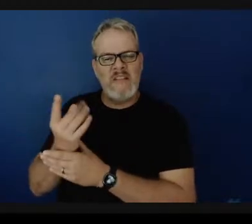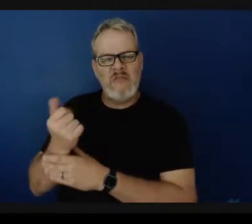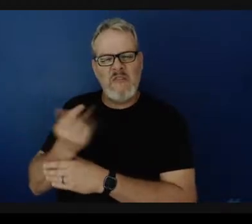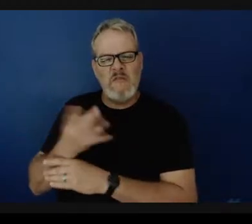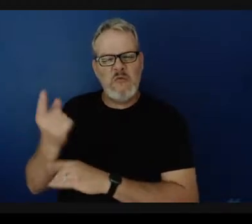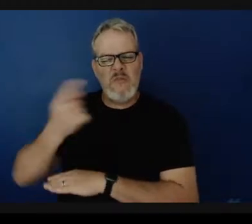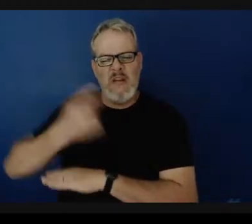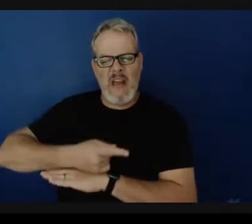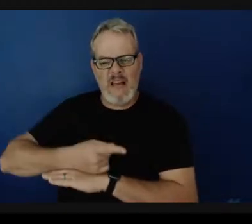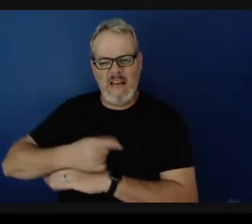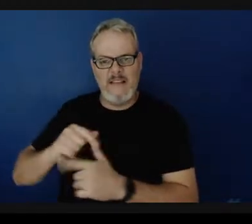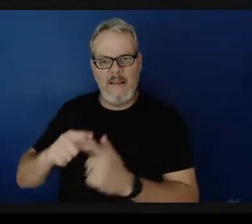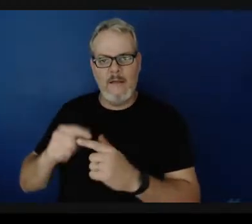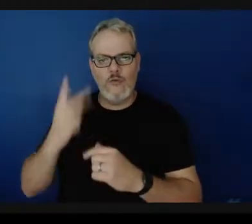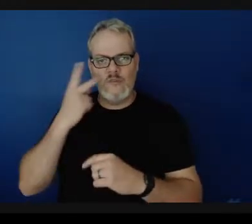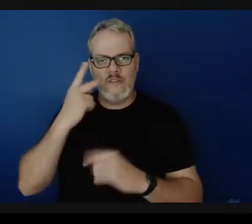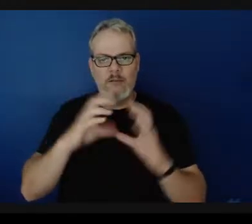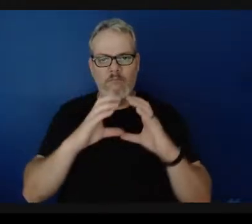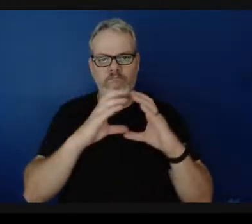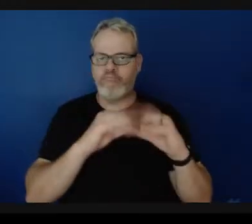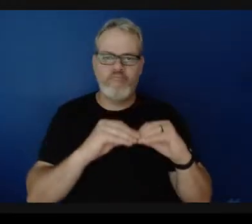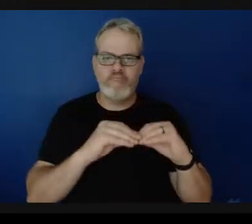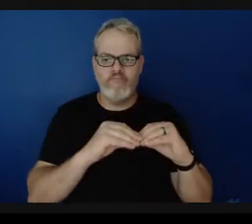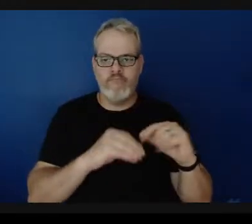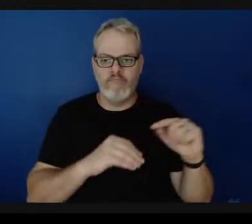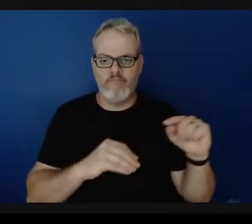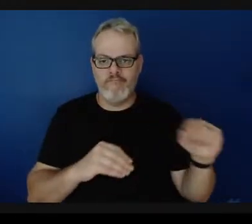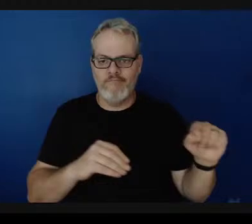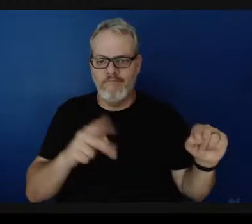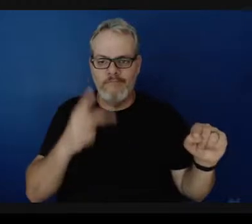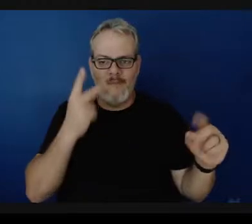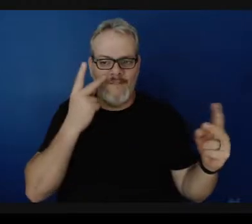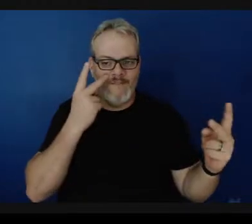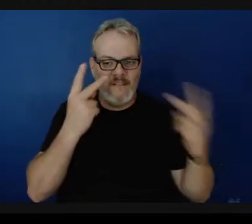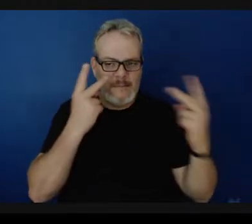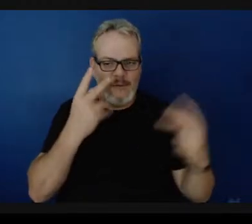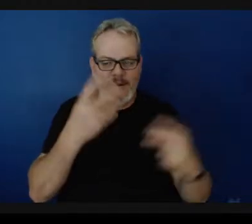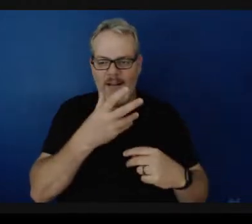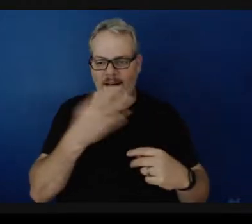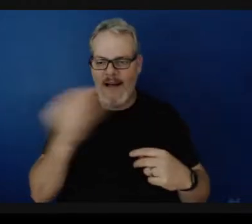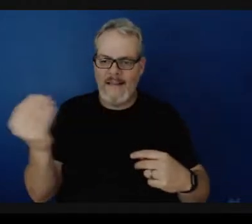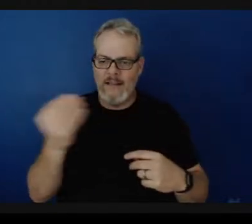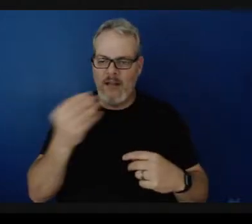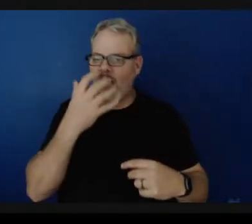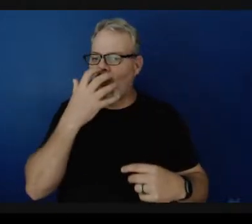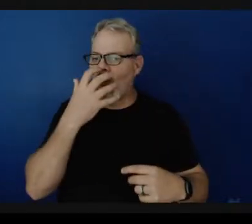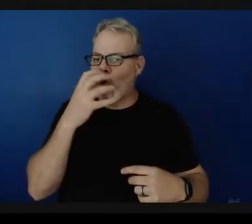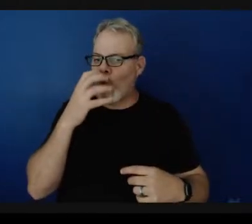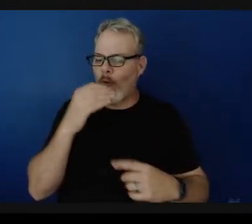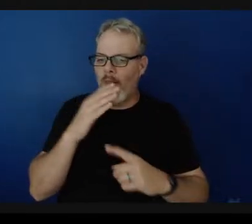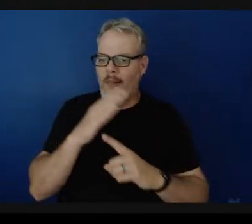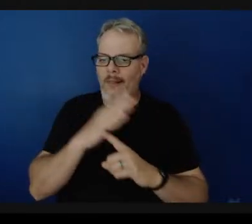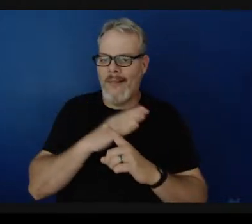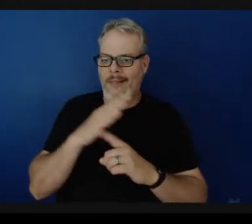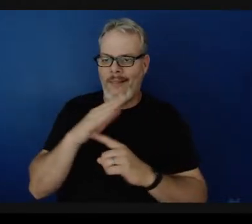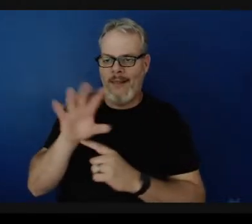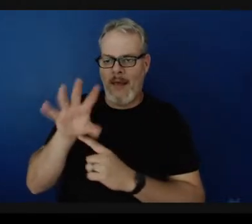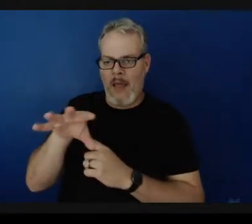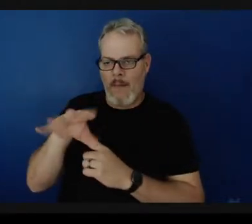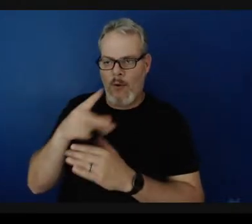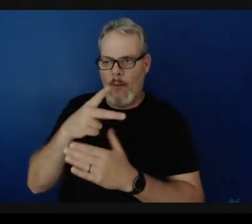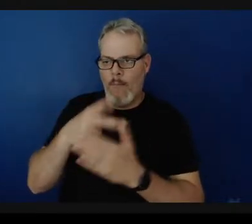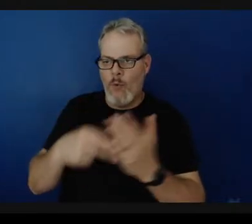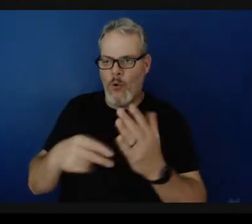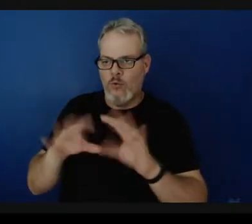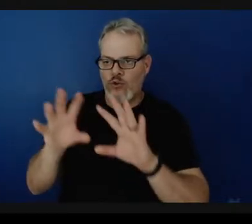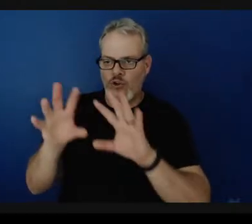off of Kilauea. That was a thermal camera, and here's a visible camera, KW camera as well, of that shut off December 4th and 5th. Right, so a